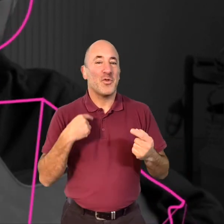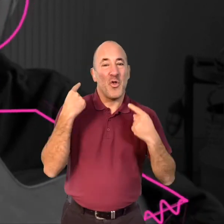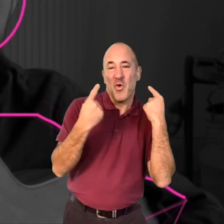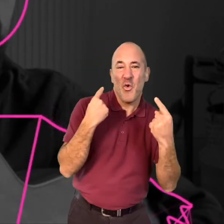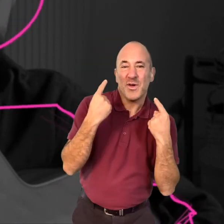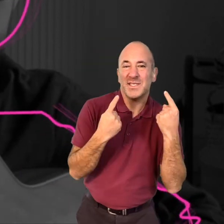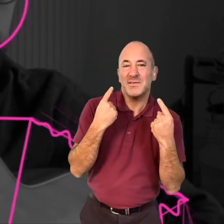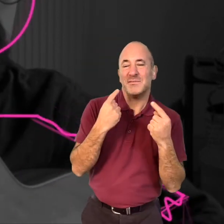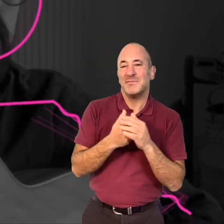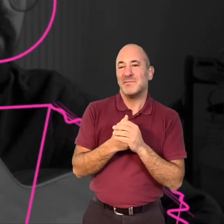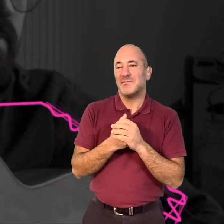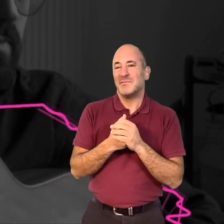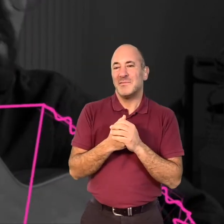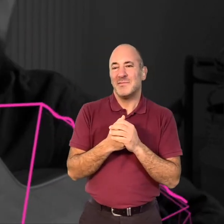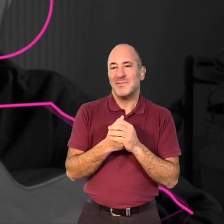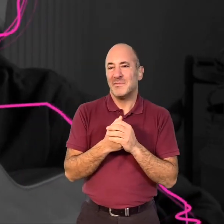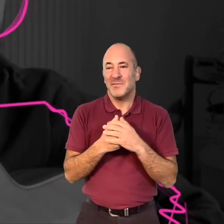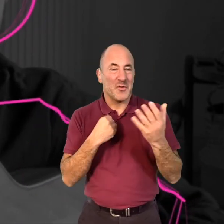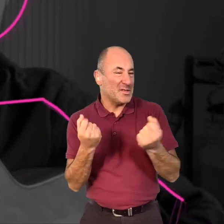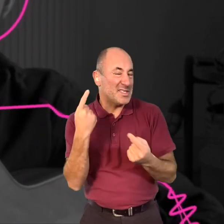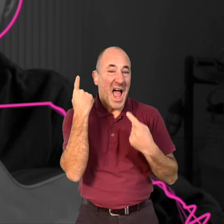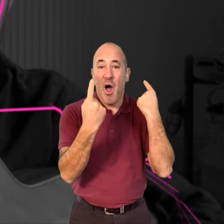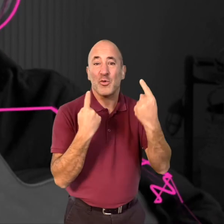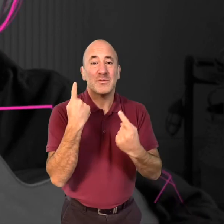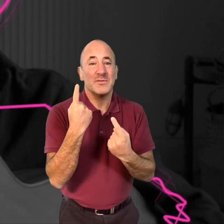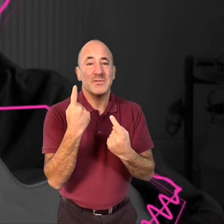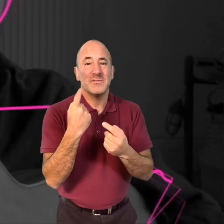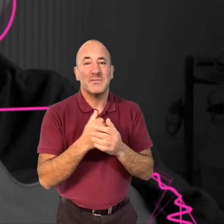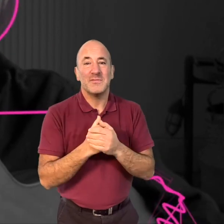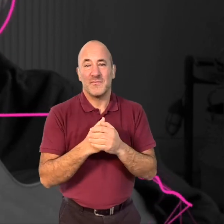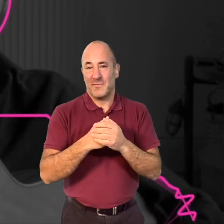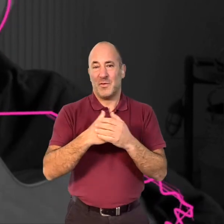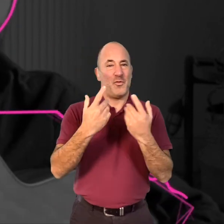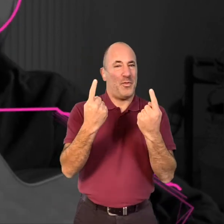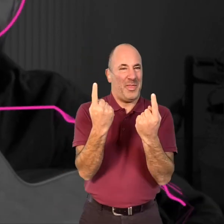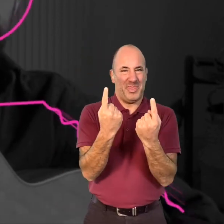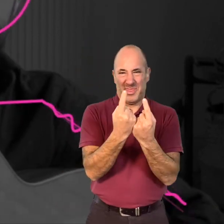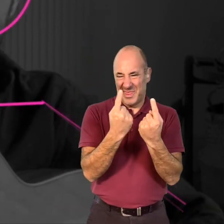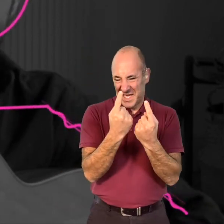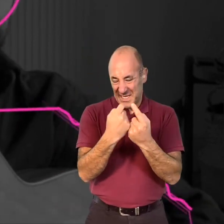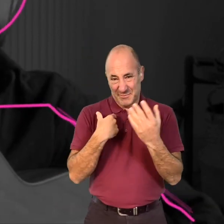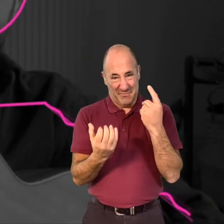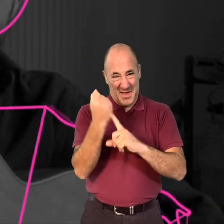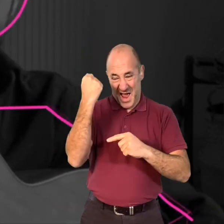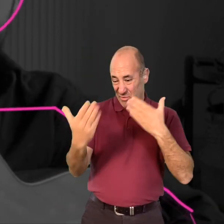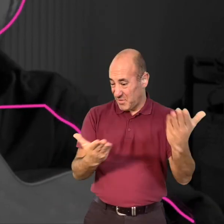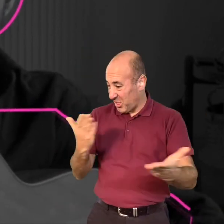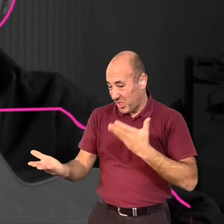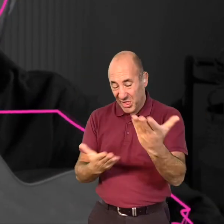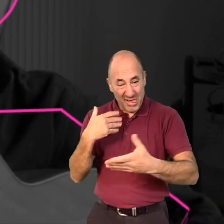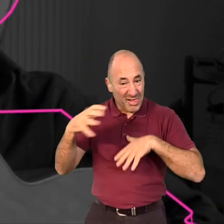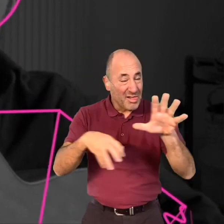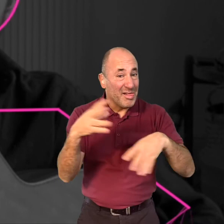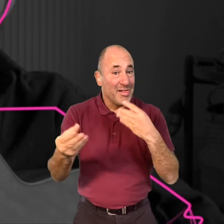We've got noises, we've got sounds from the things that we